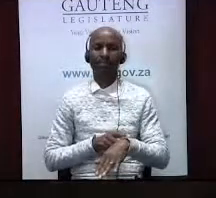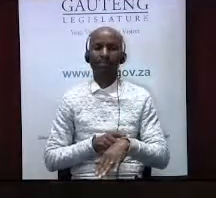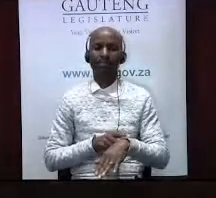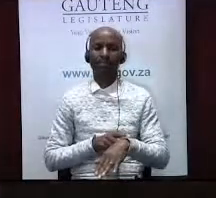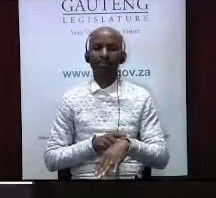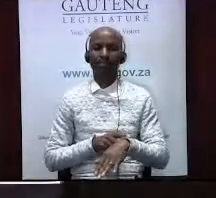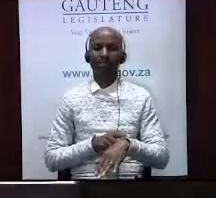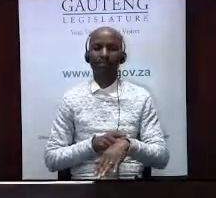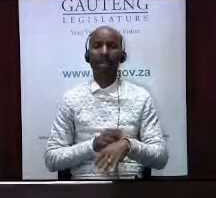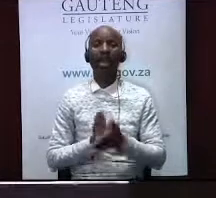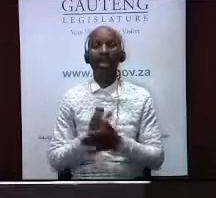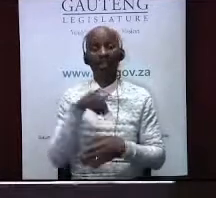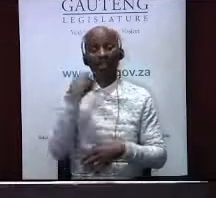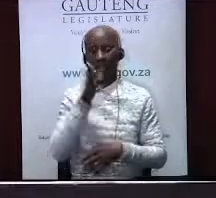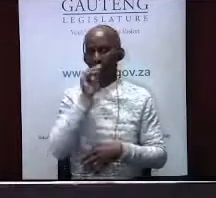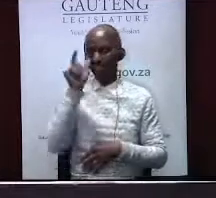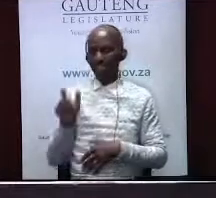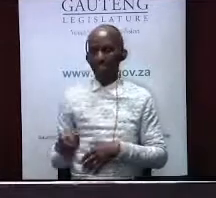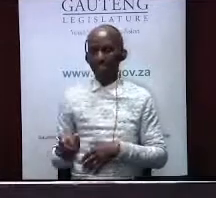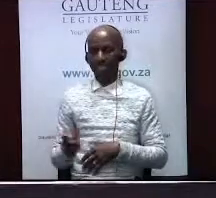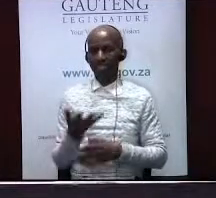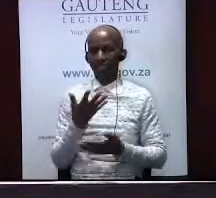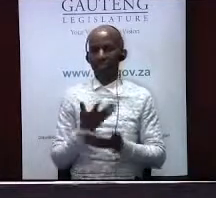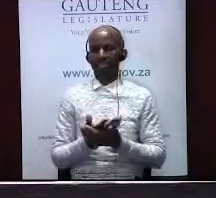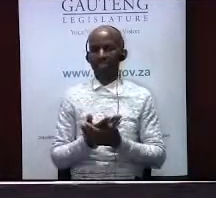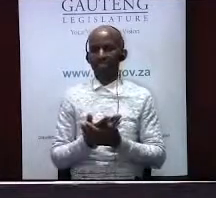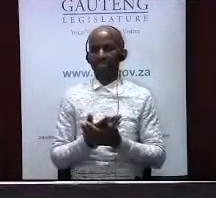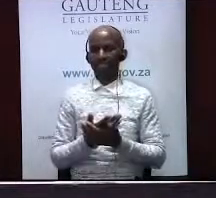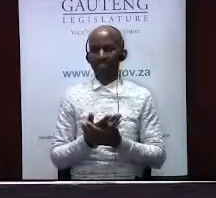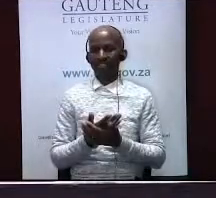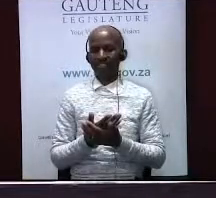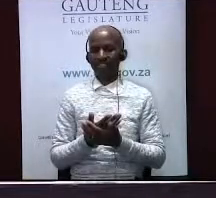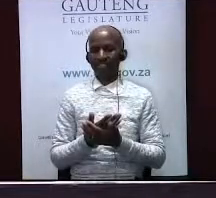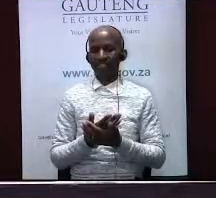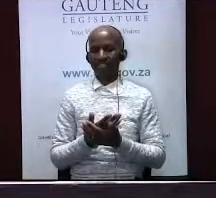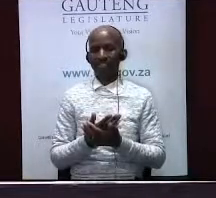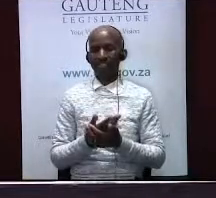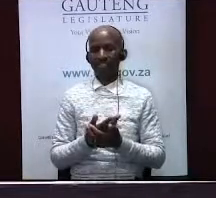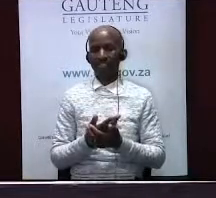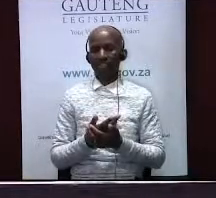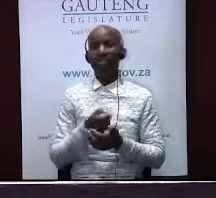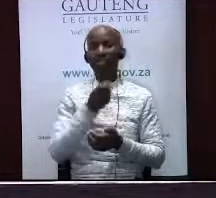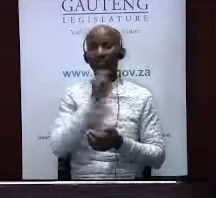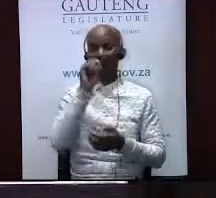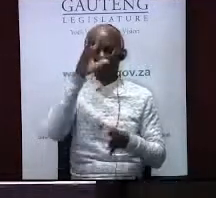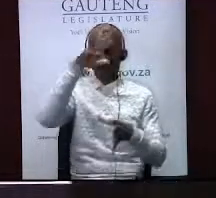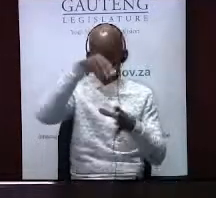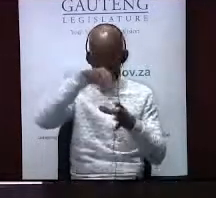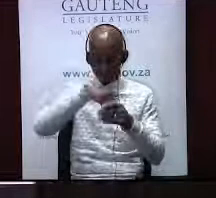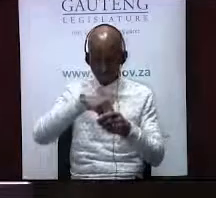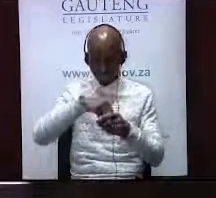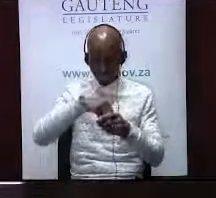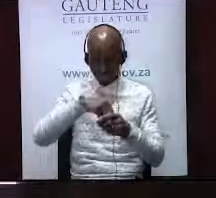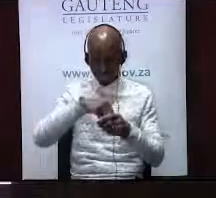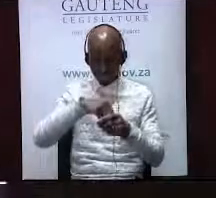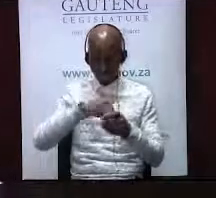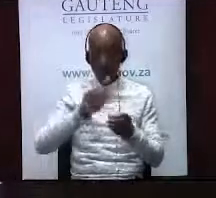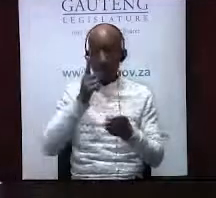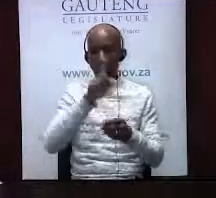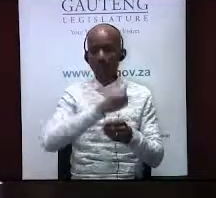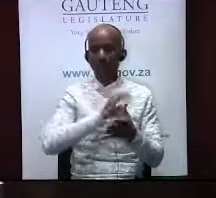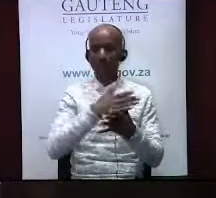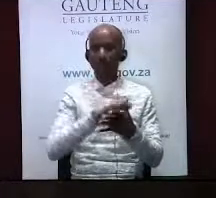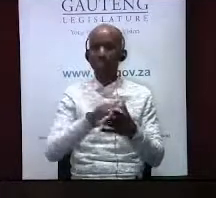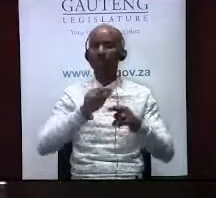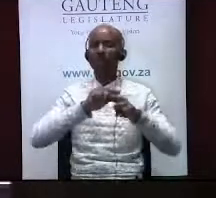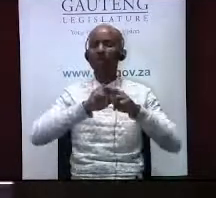the next speakers, you must definitely consolidate your inputs to one so that you must